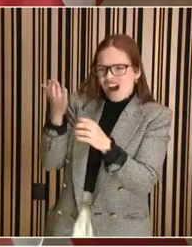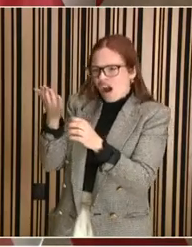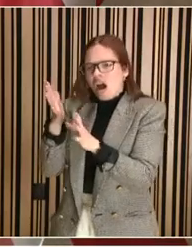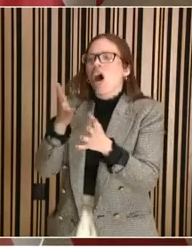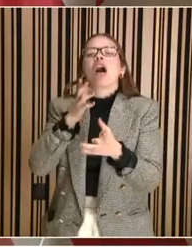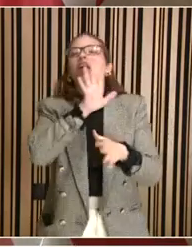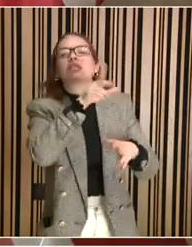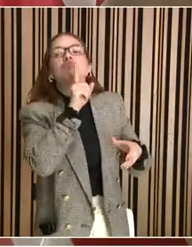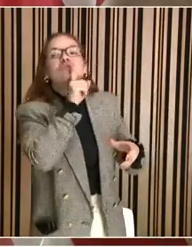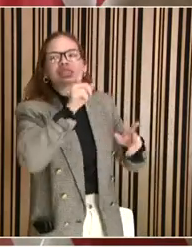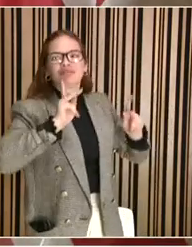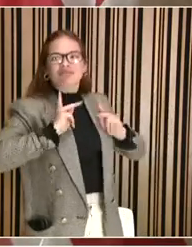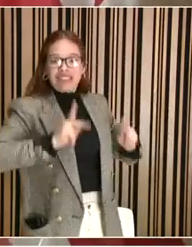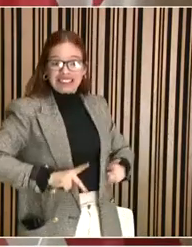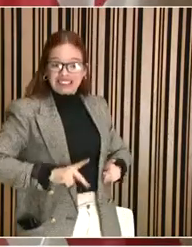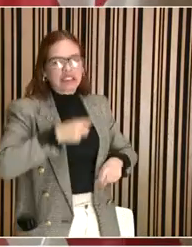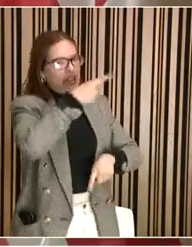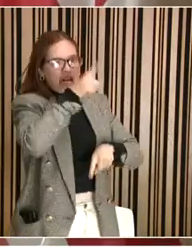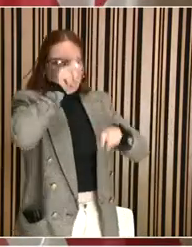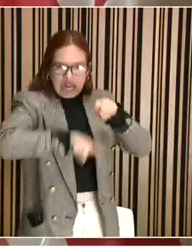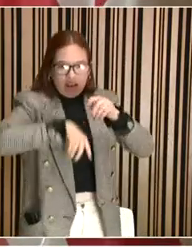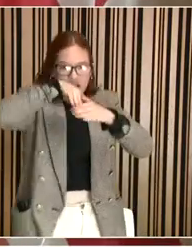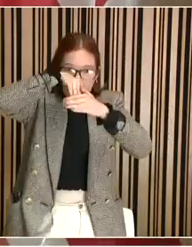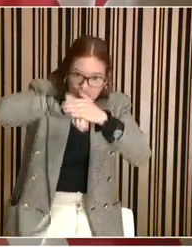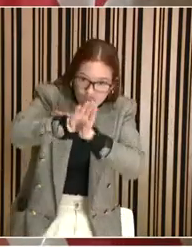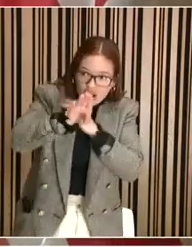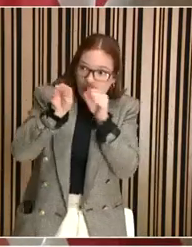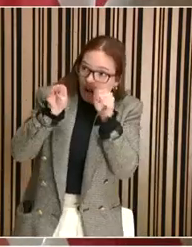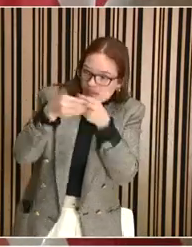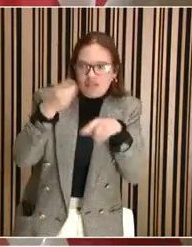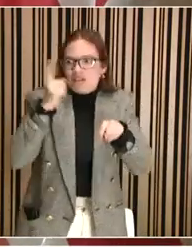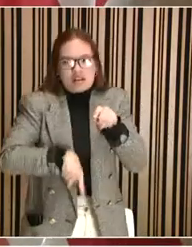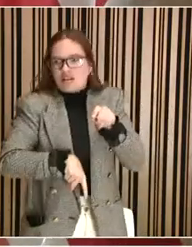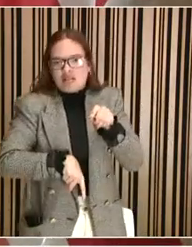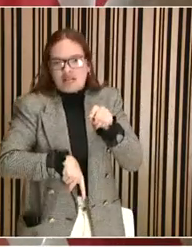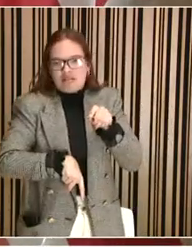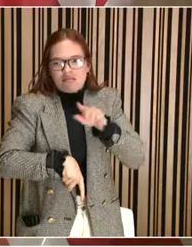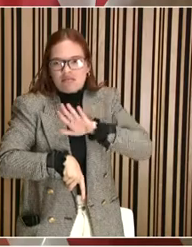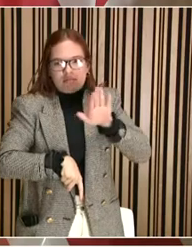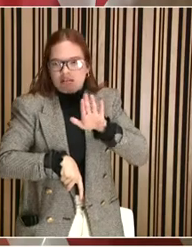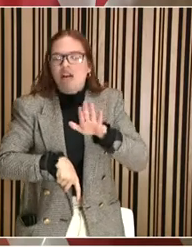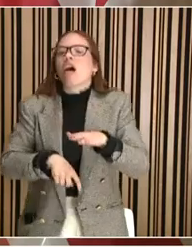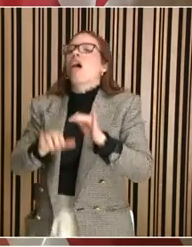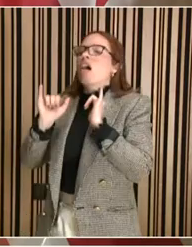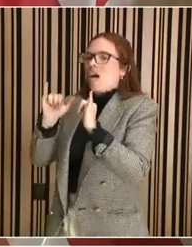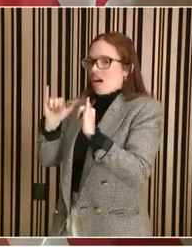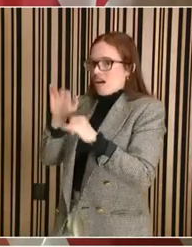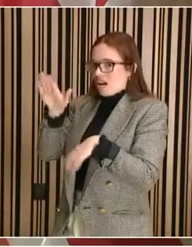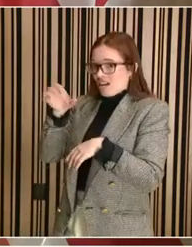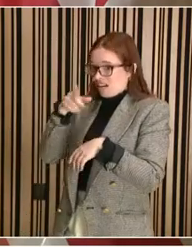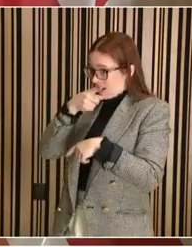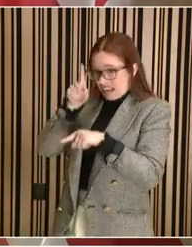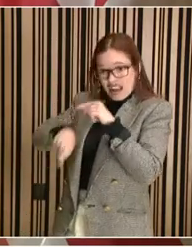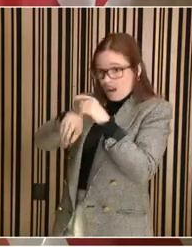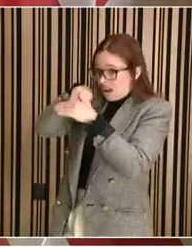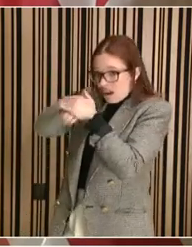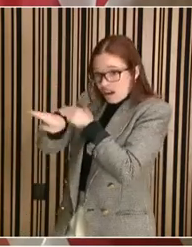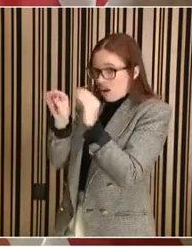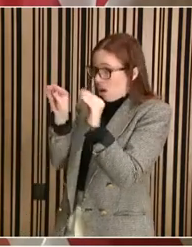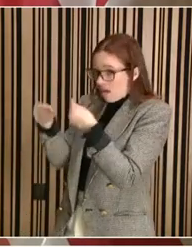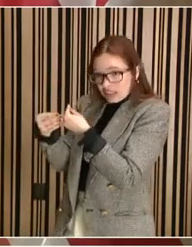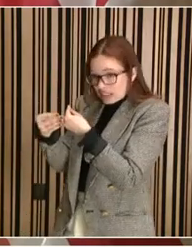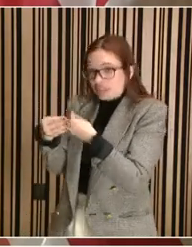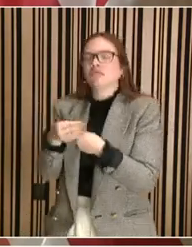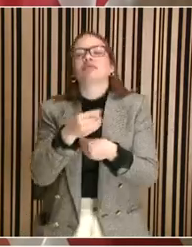in the office on the 9th. So he was banned from his Yeah. office, told not to return to his office. He was asked not